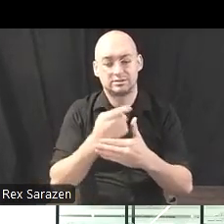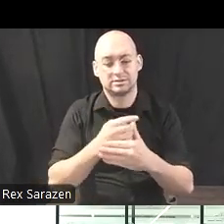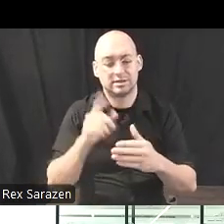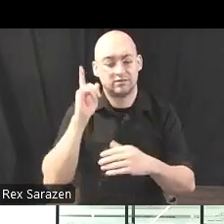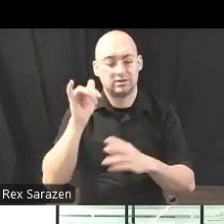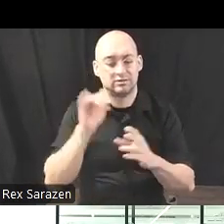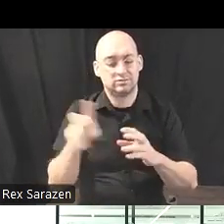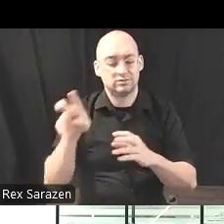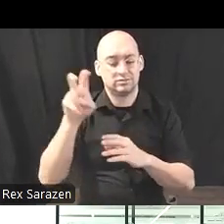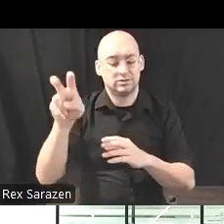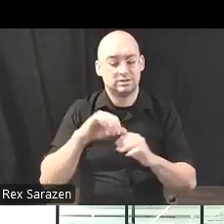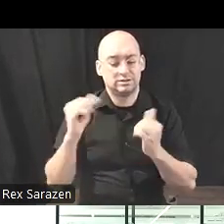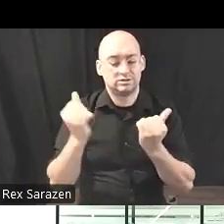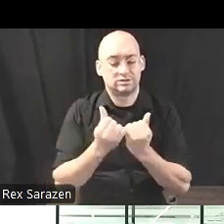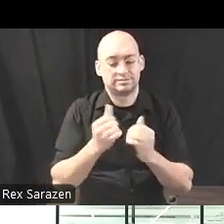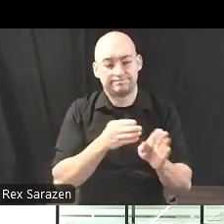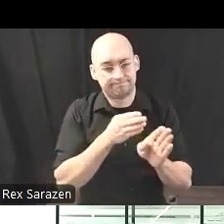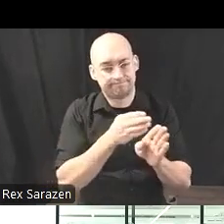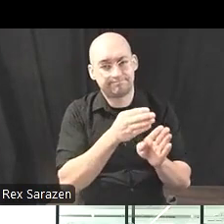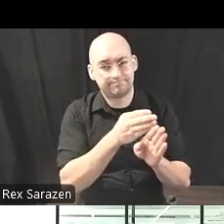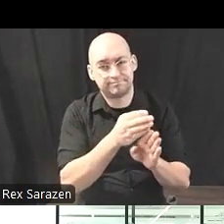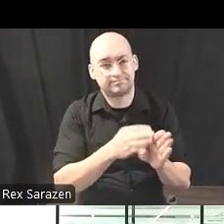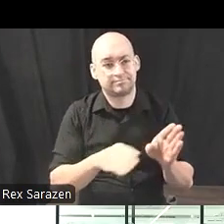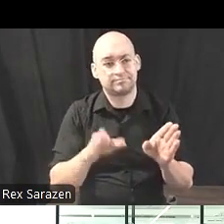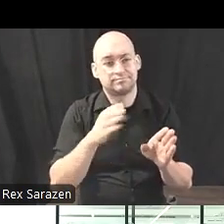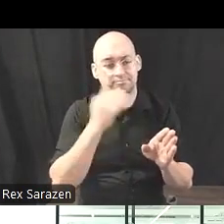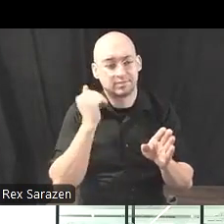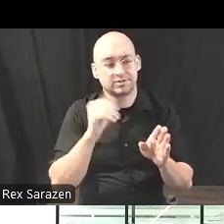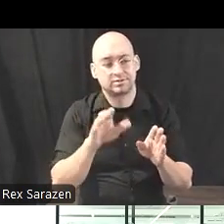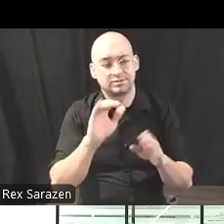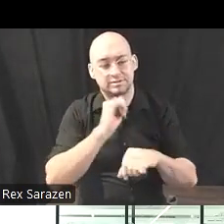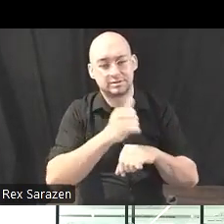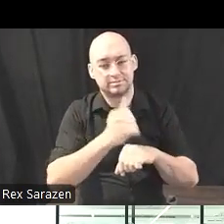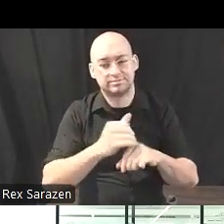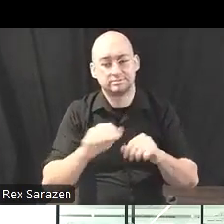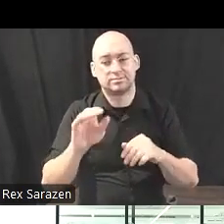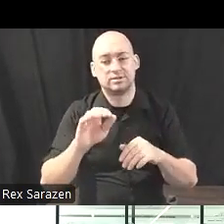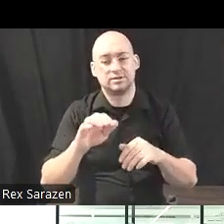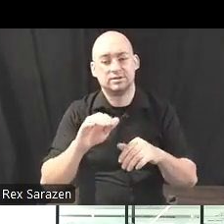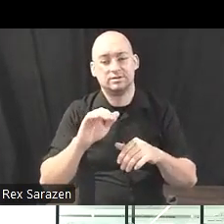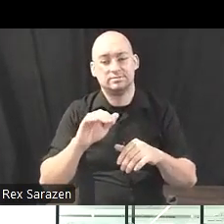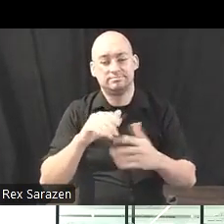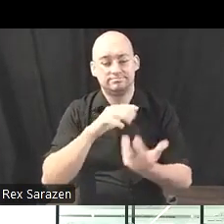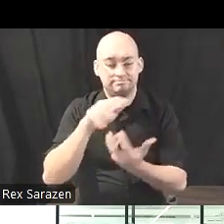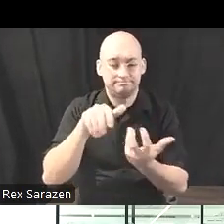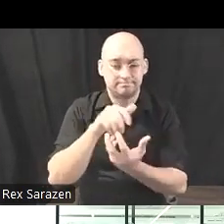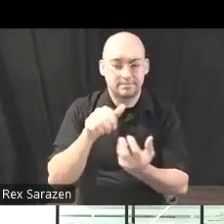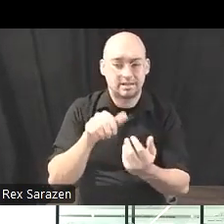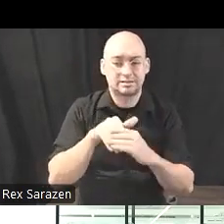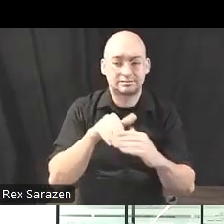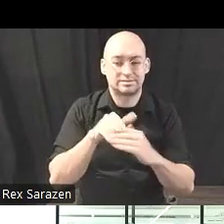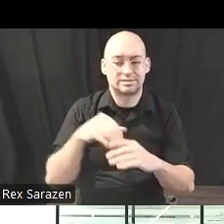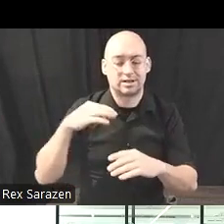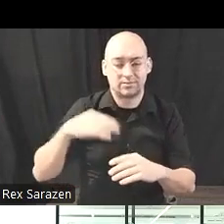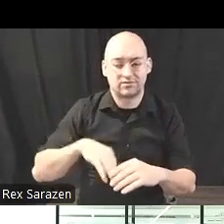Agency to streamline eligibility processes, facilitate easier access to benefits through the California Integrated